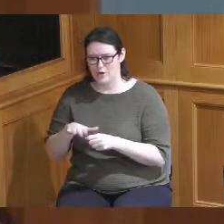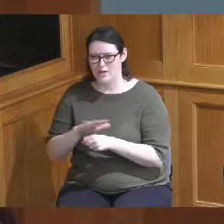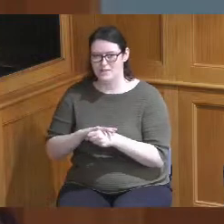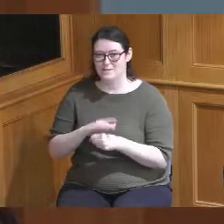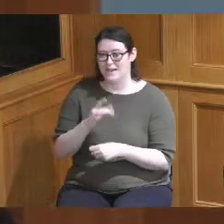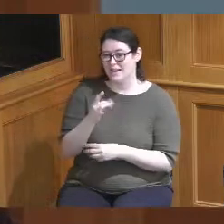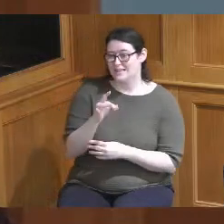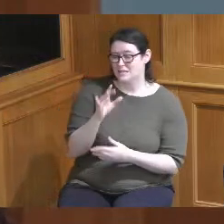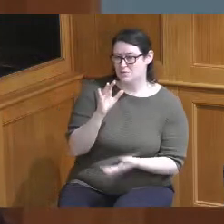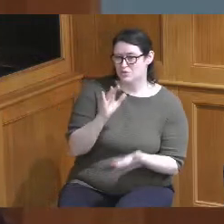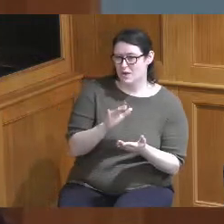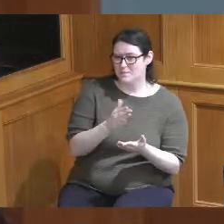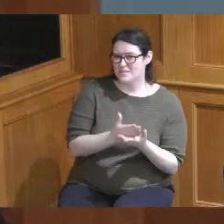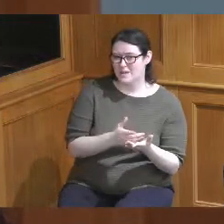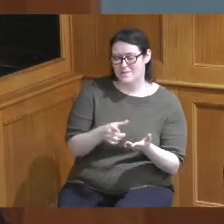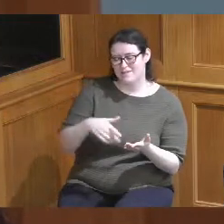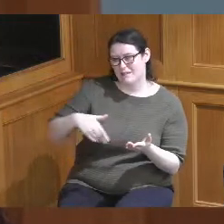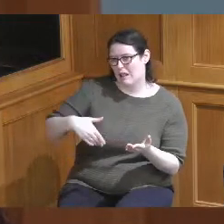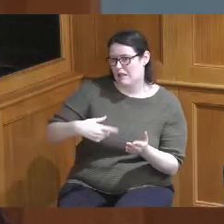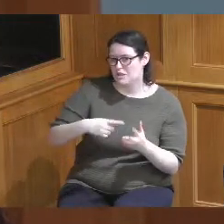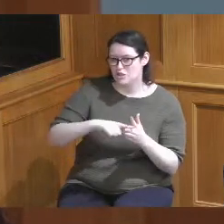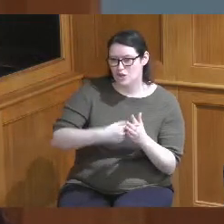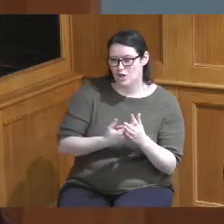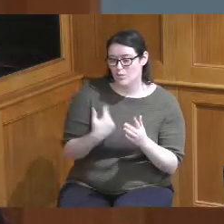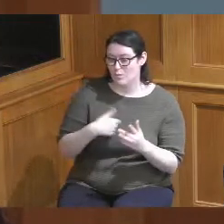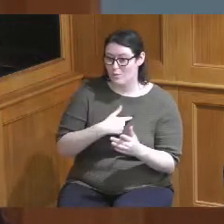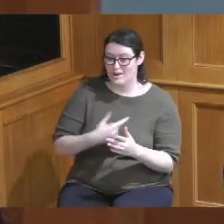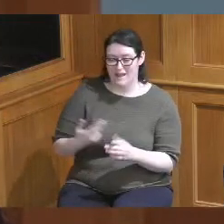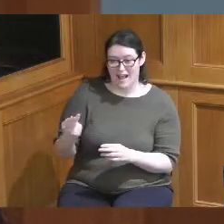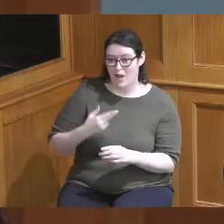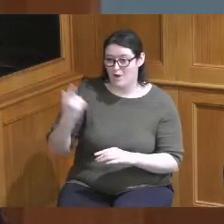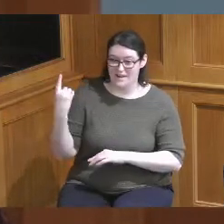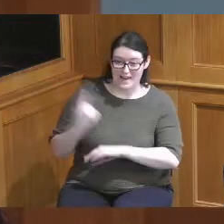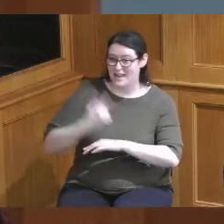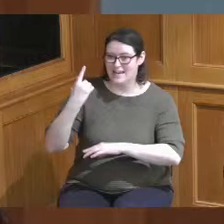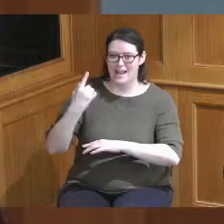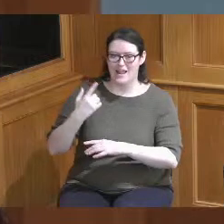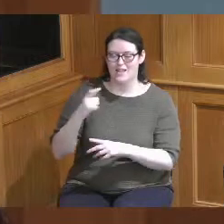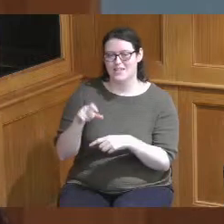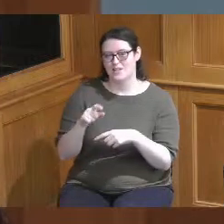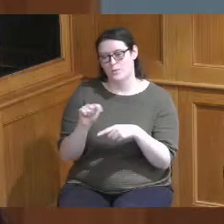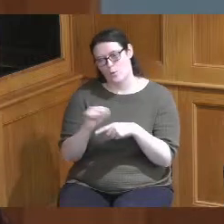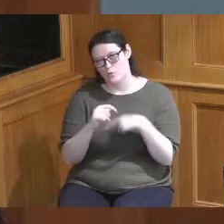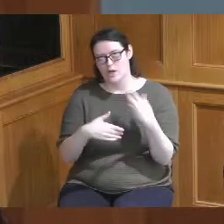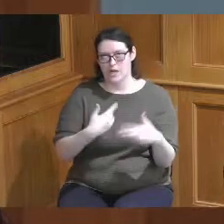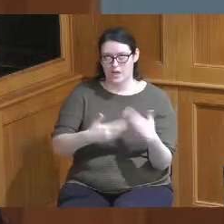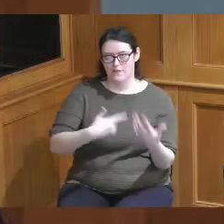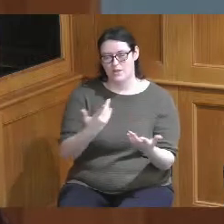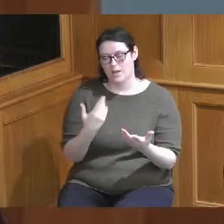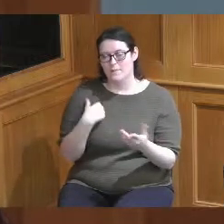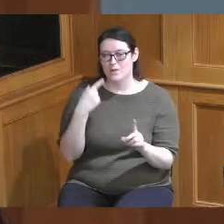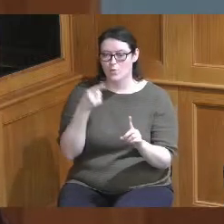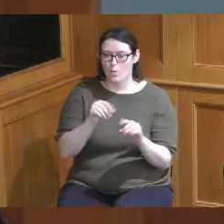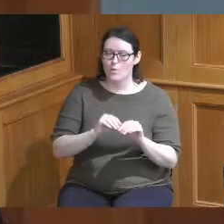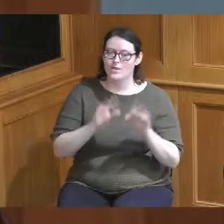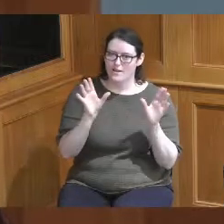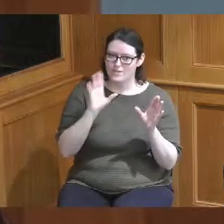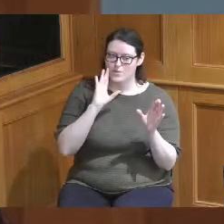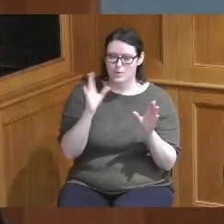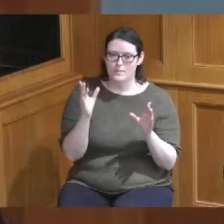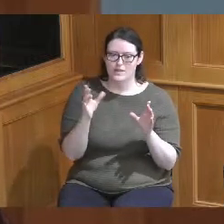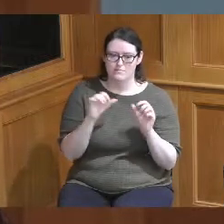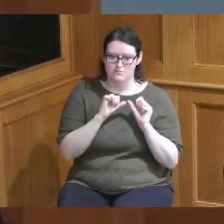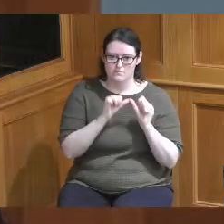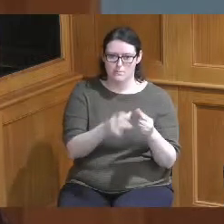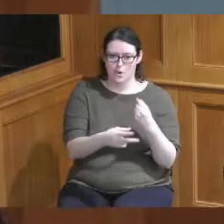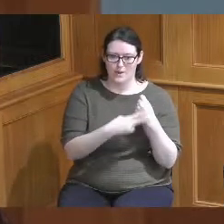it some, but again, they haven't started yet. We hired them on the spot. They got to go through the hiring process, and our goal is obviously to have them fill those positions